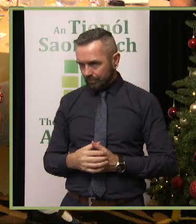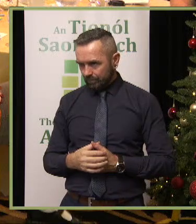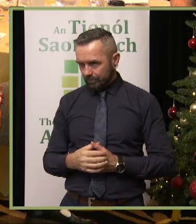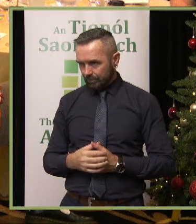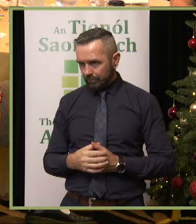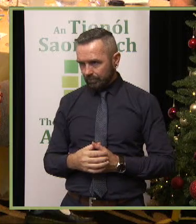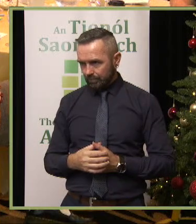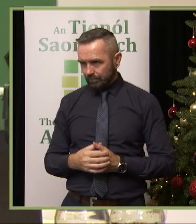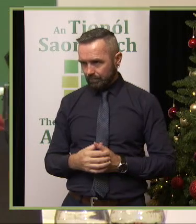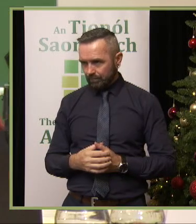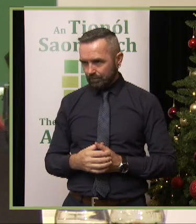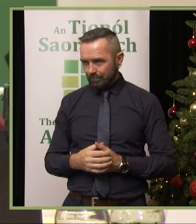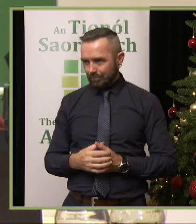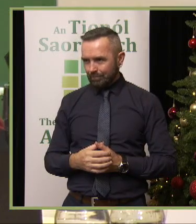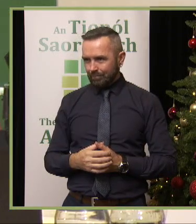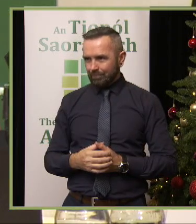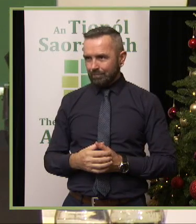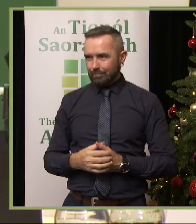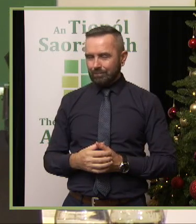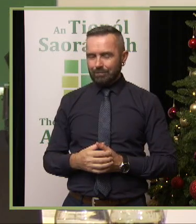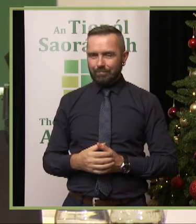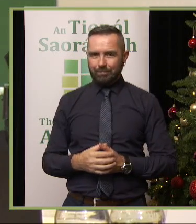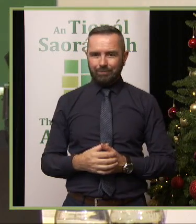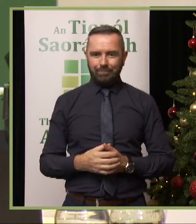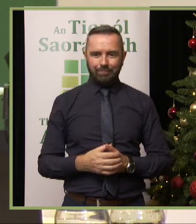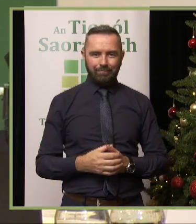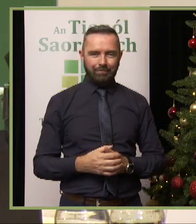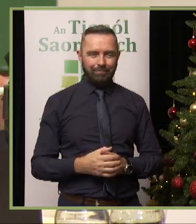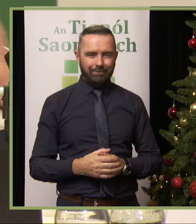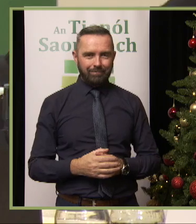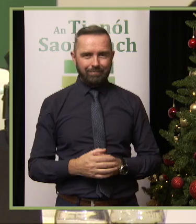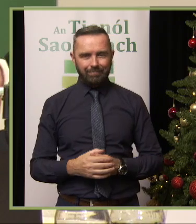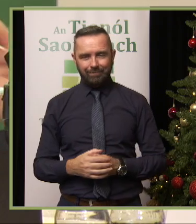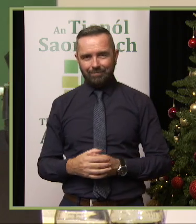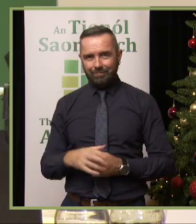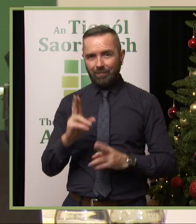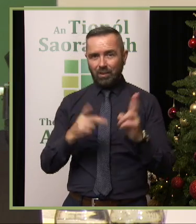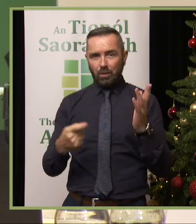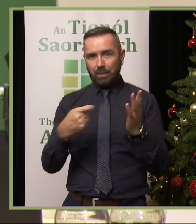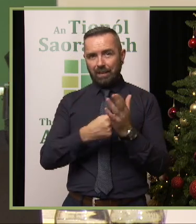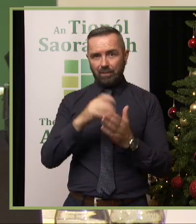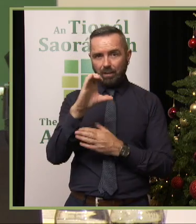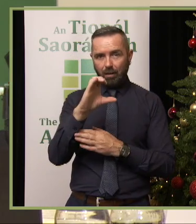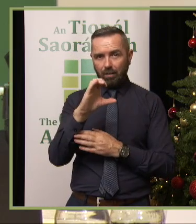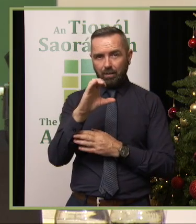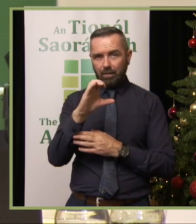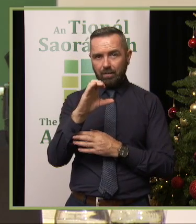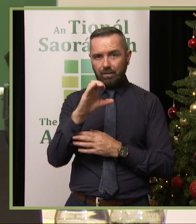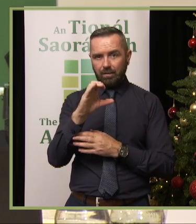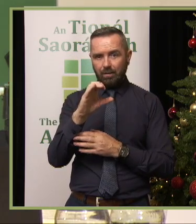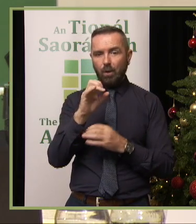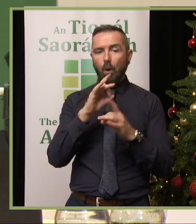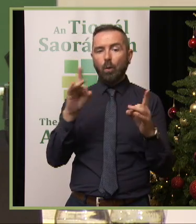Excellent, thank you, Tim. Okay, to go to 13, should we give this to Cathal, or I'll call it out first? Okay. In order